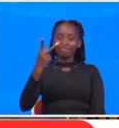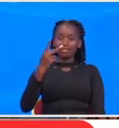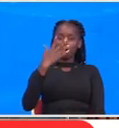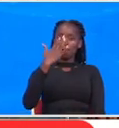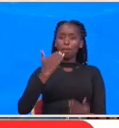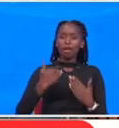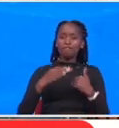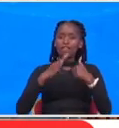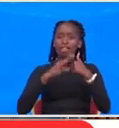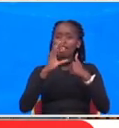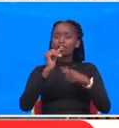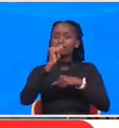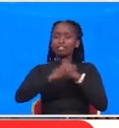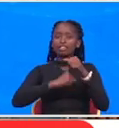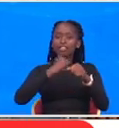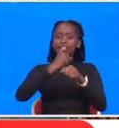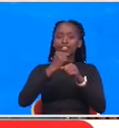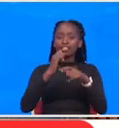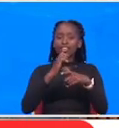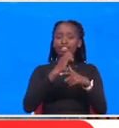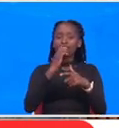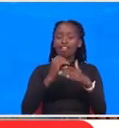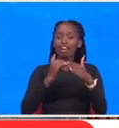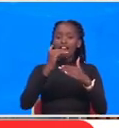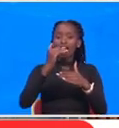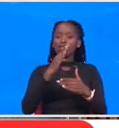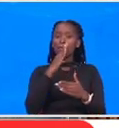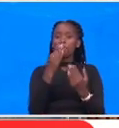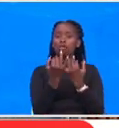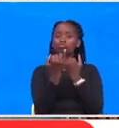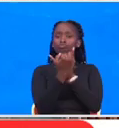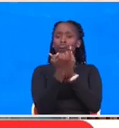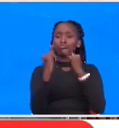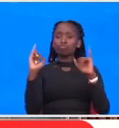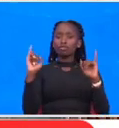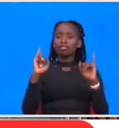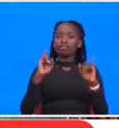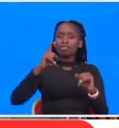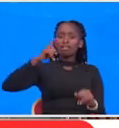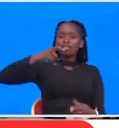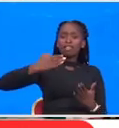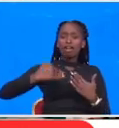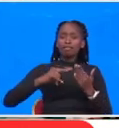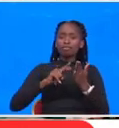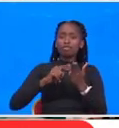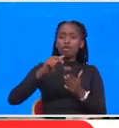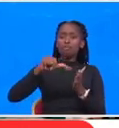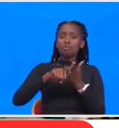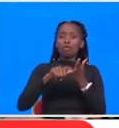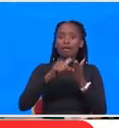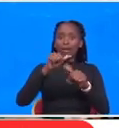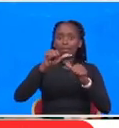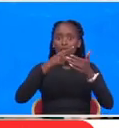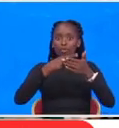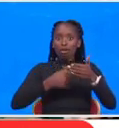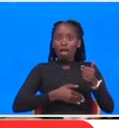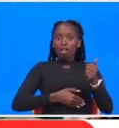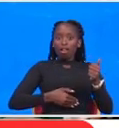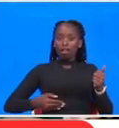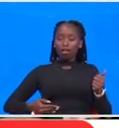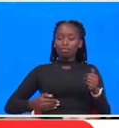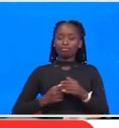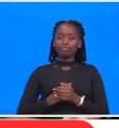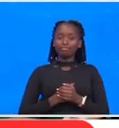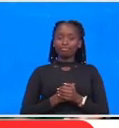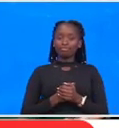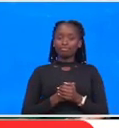60 baada ya kuwa taifa huru, haifai kuwa bado tuko na matatizo ya njaa. The commander-in-chief defended the university